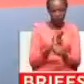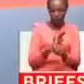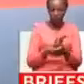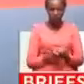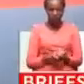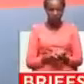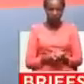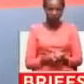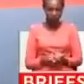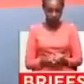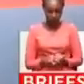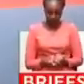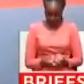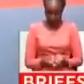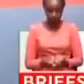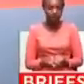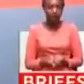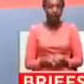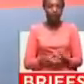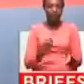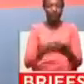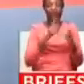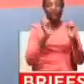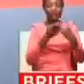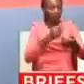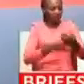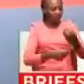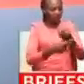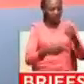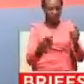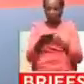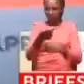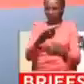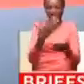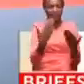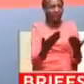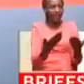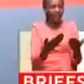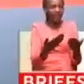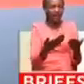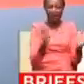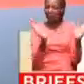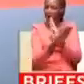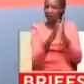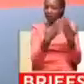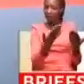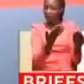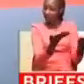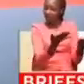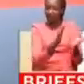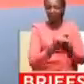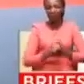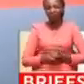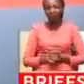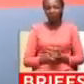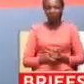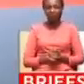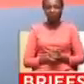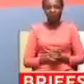all kinds of incense and charms and statues and weird things, you know, all kinds of witchcraft things. And